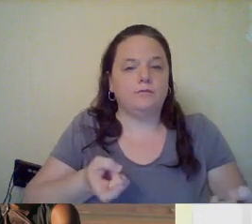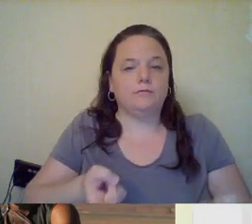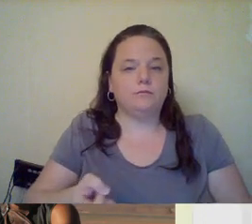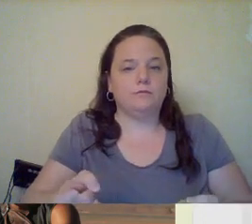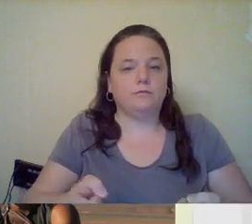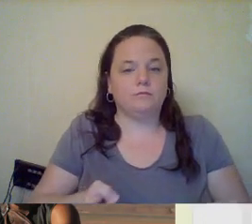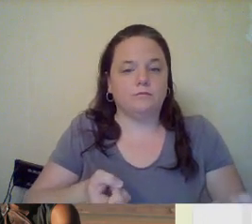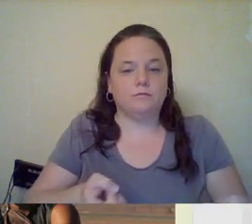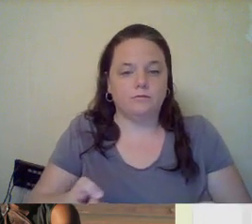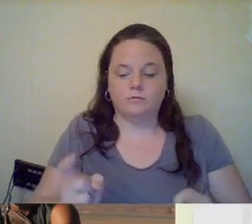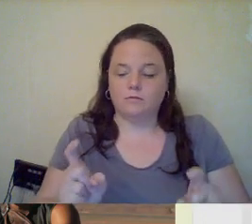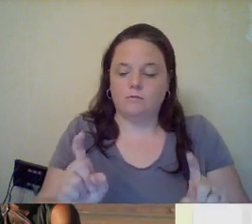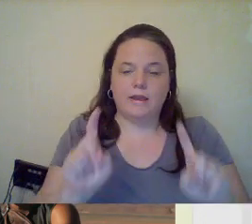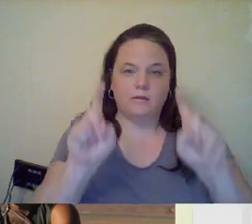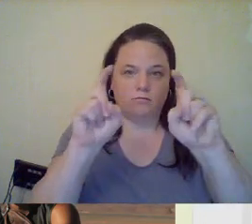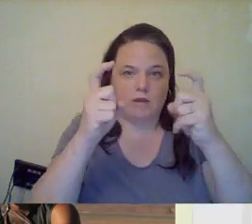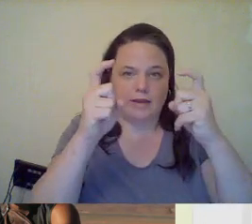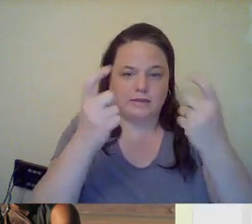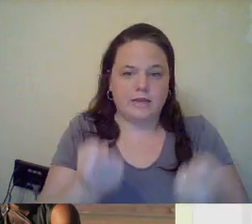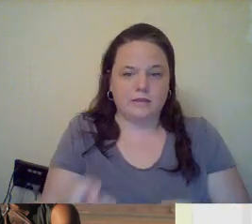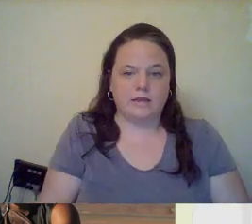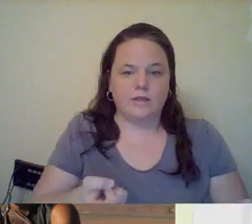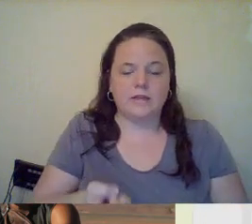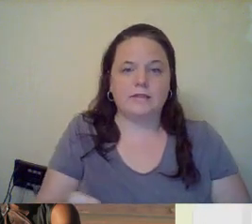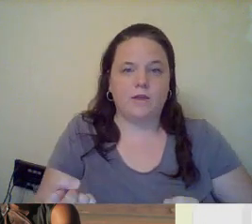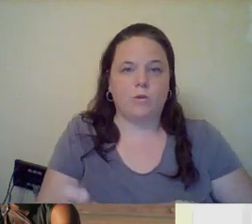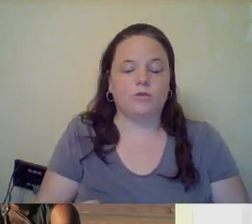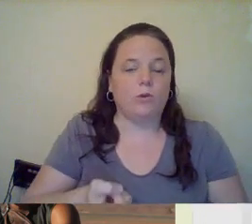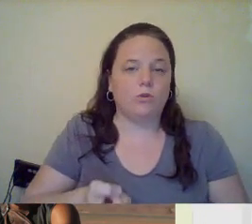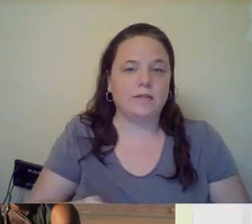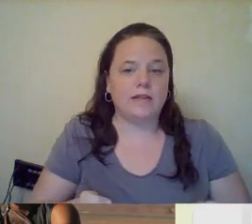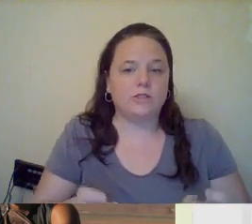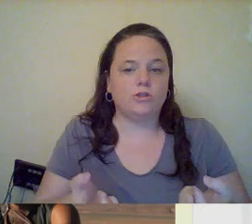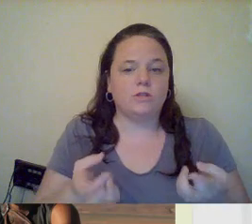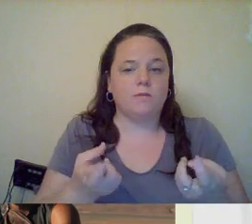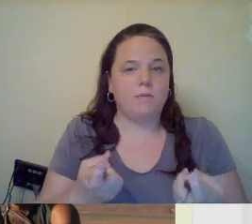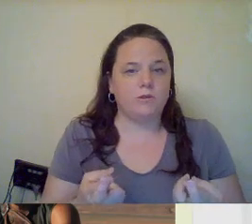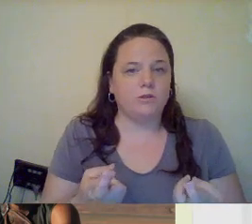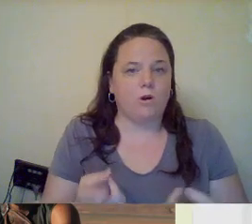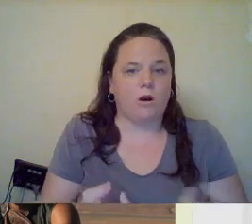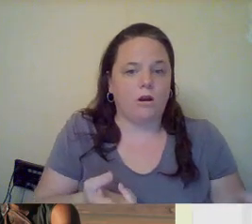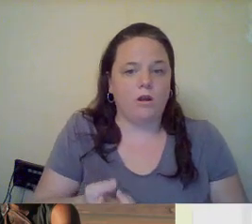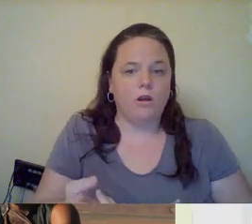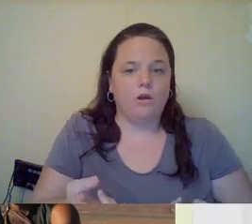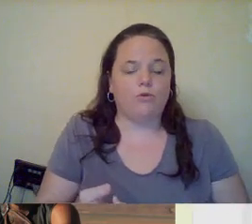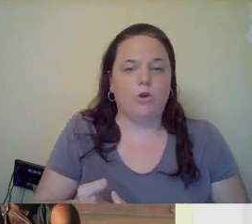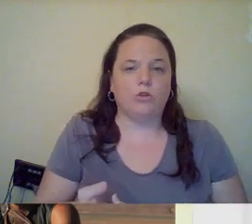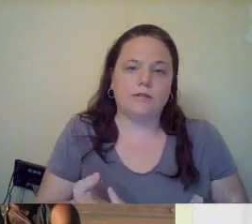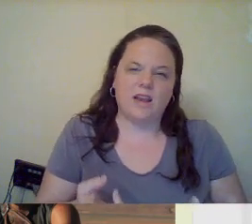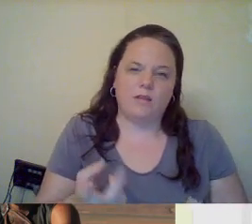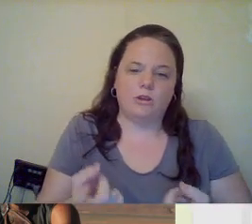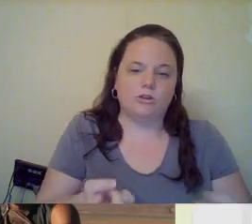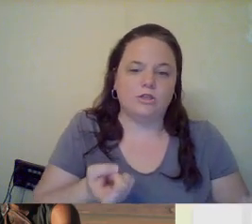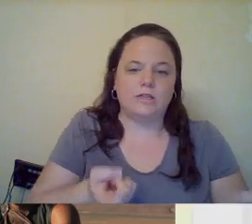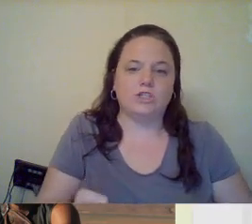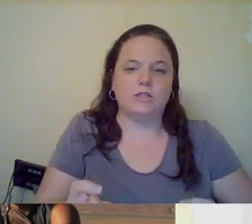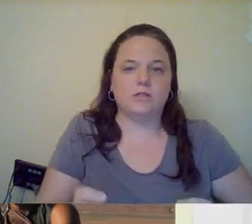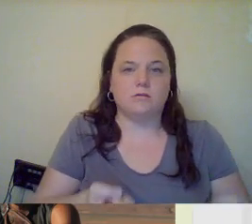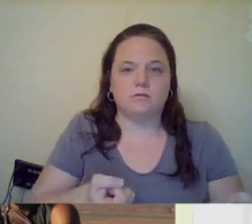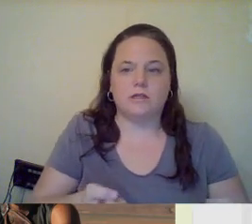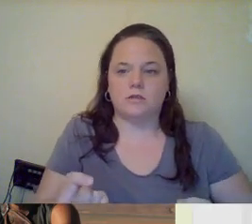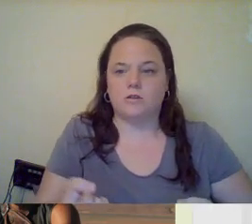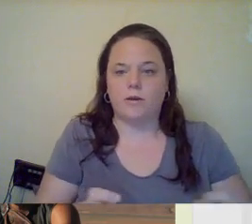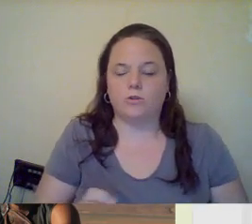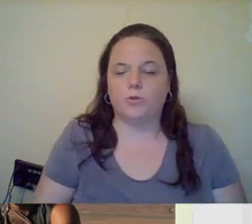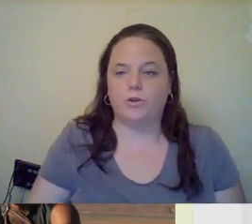skating. Make ice skates like this. Now that works for roller skating too. Some people use an R for roller skating, but usually it's